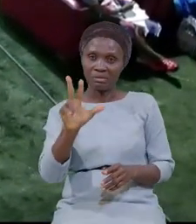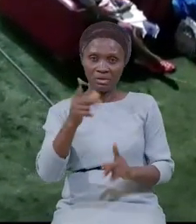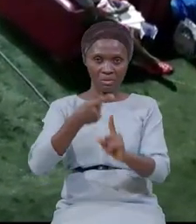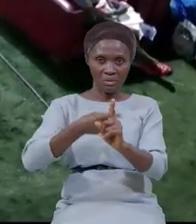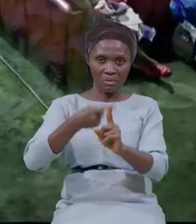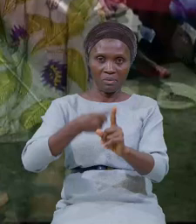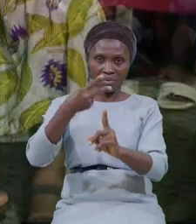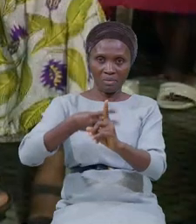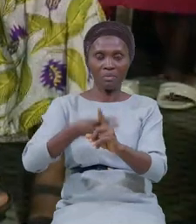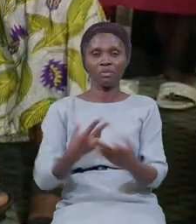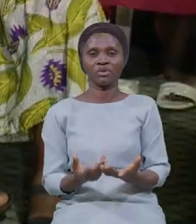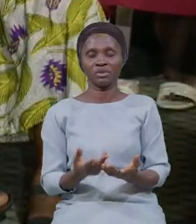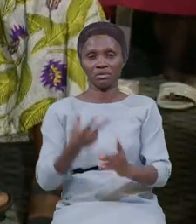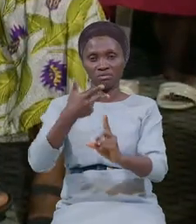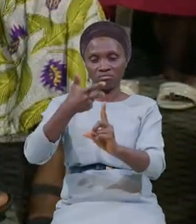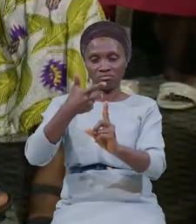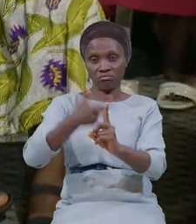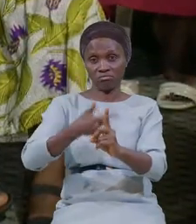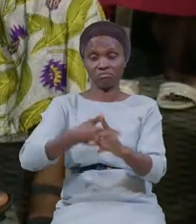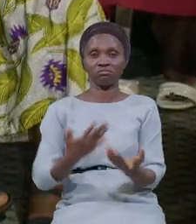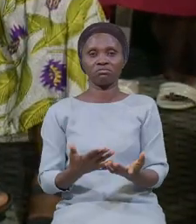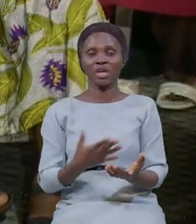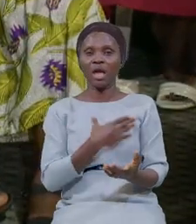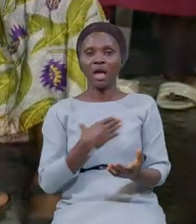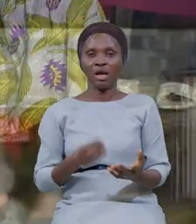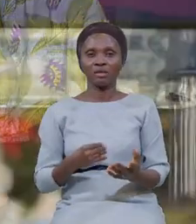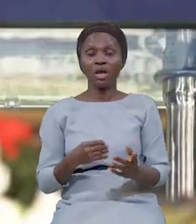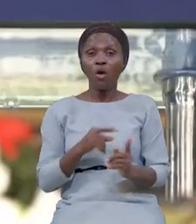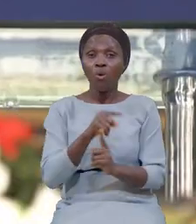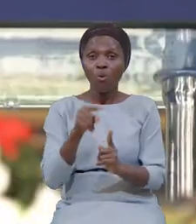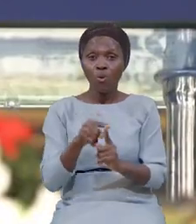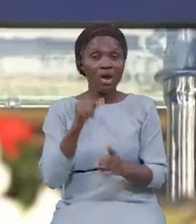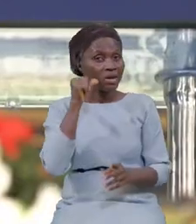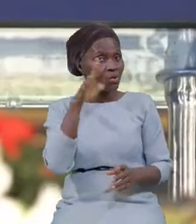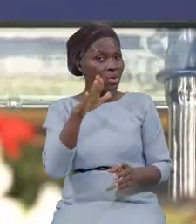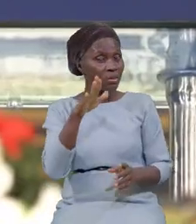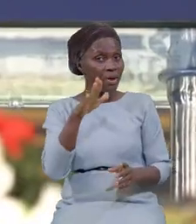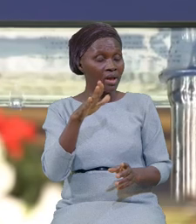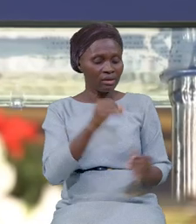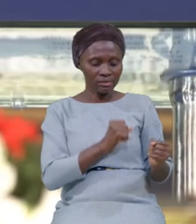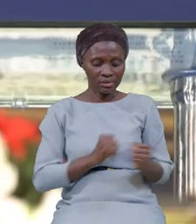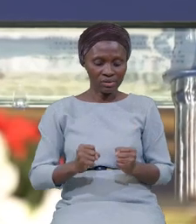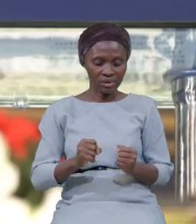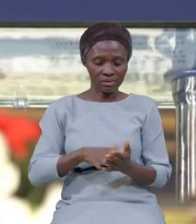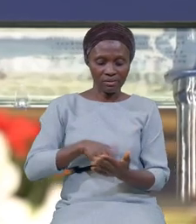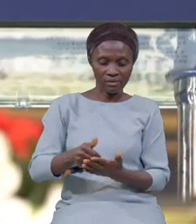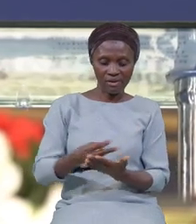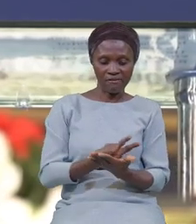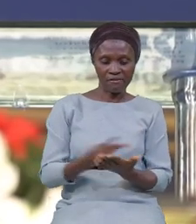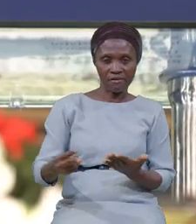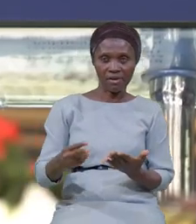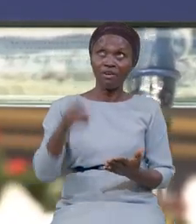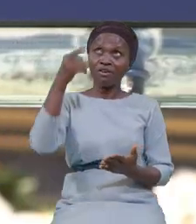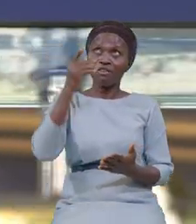could do. And when women's strength failed, God will take over your